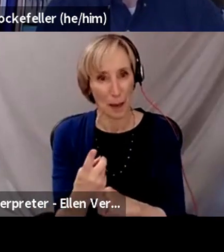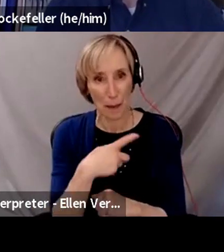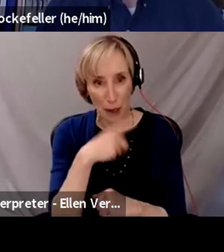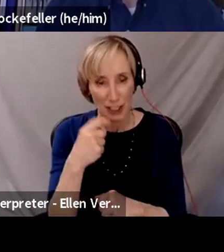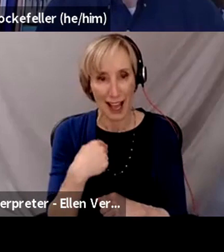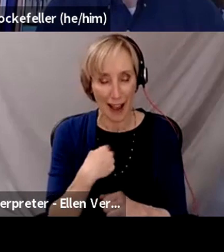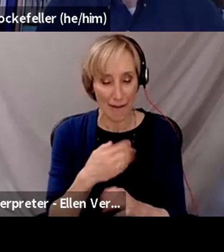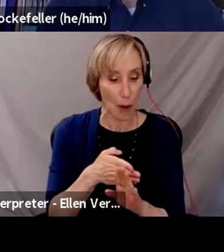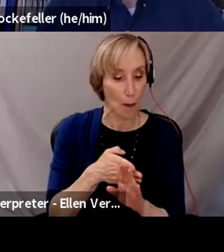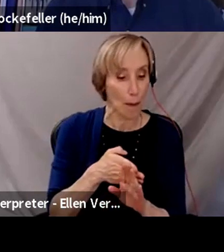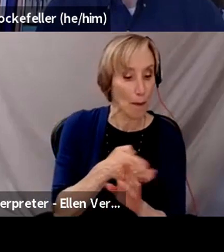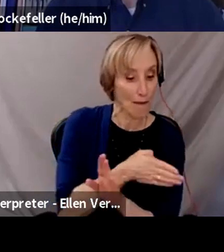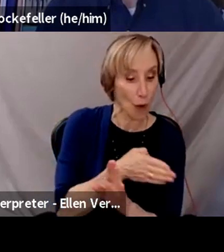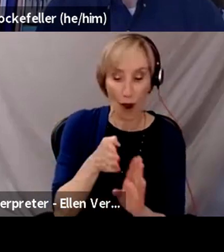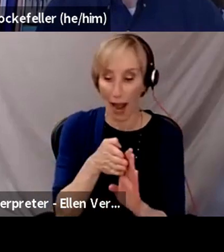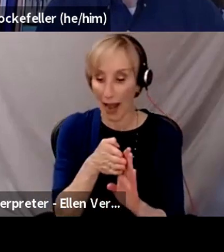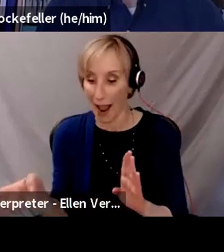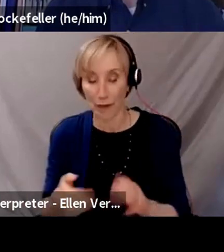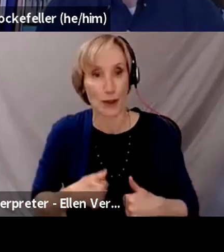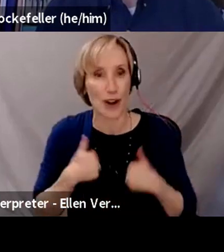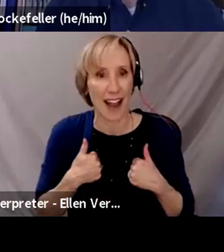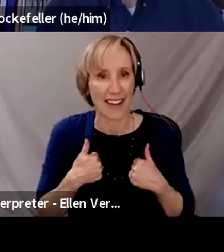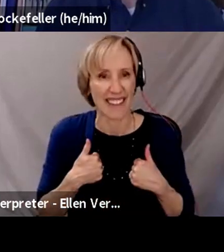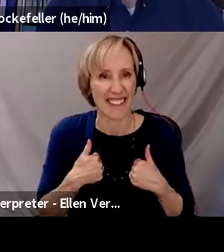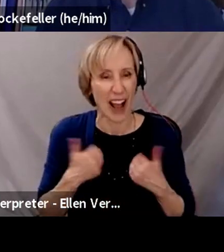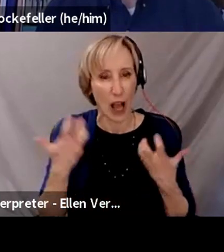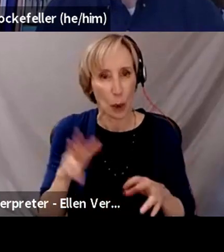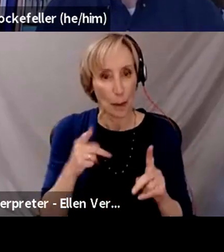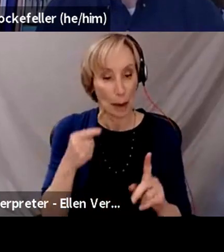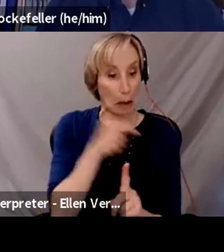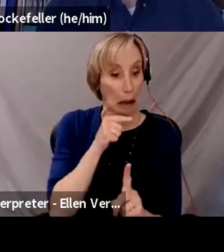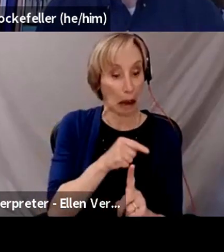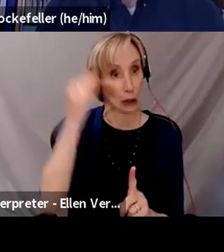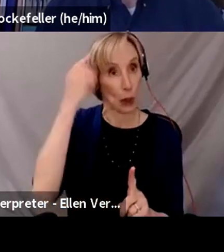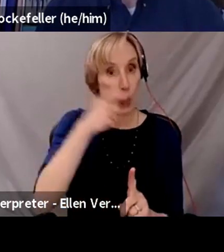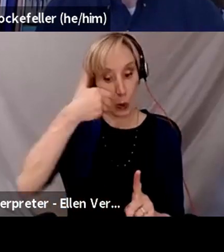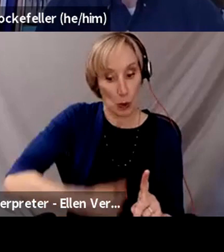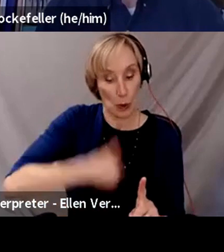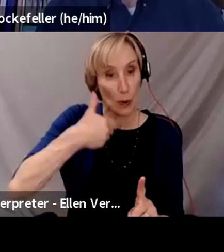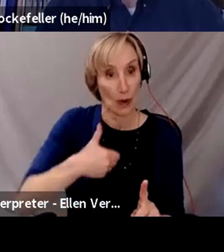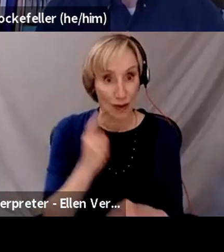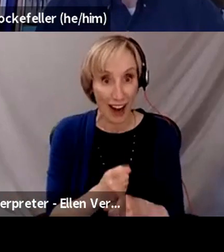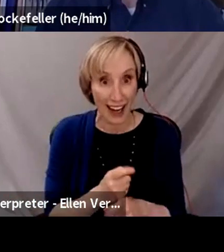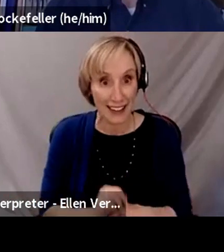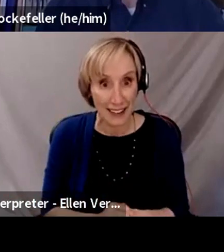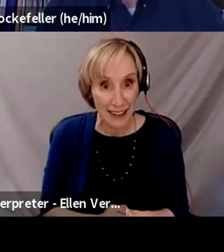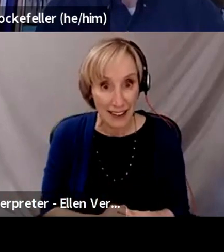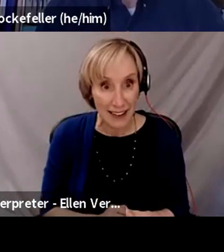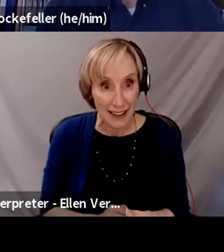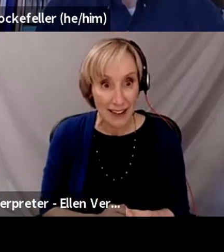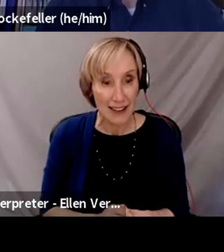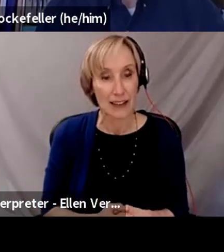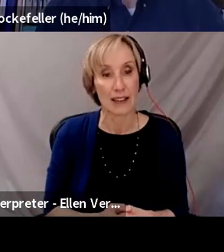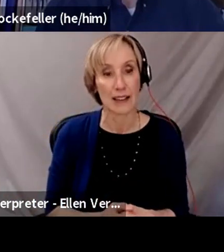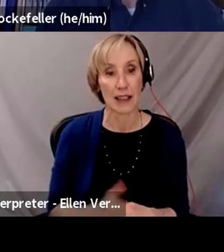you know, also it's important to remember that there's a huge turnover problem